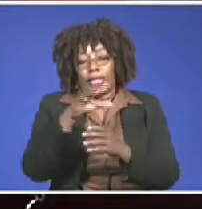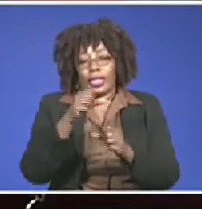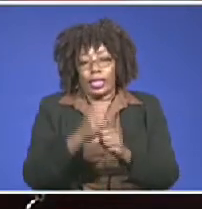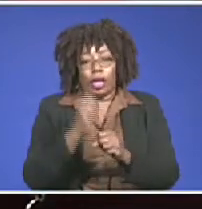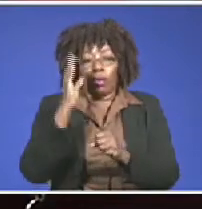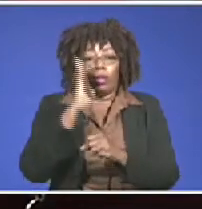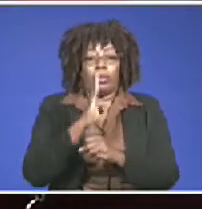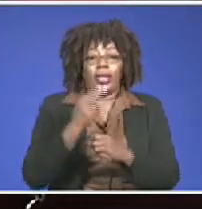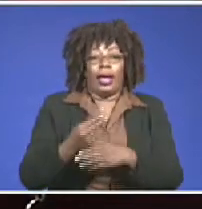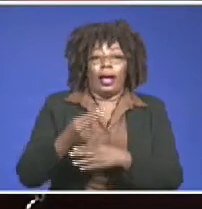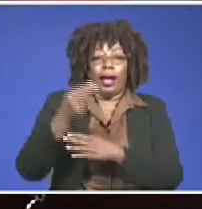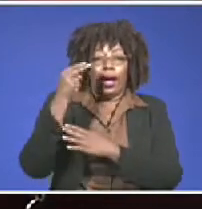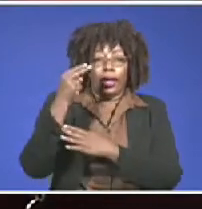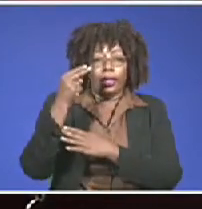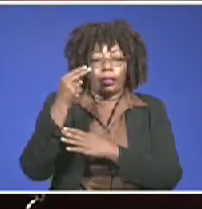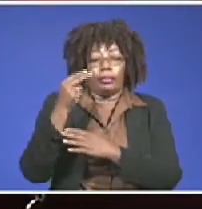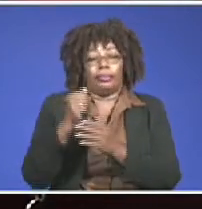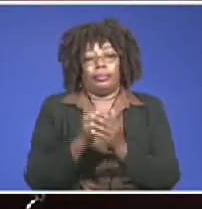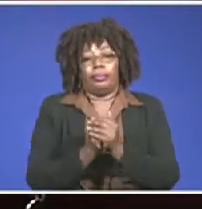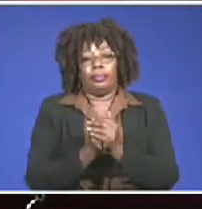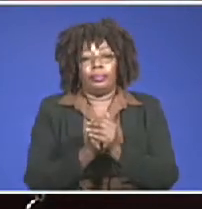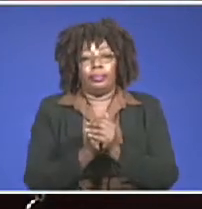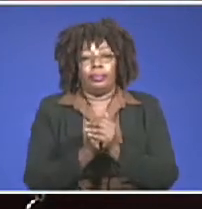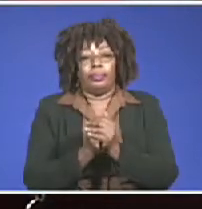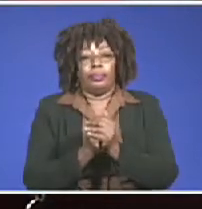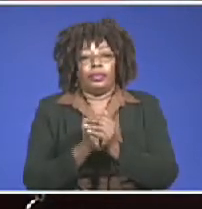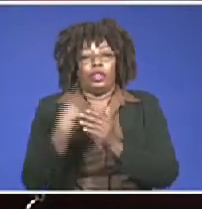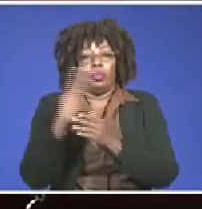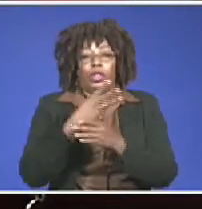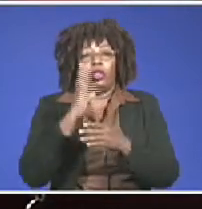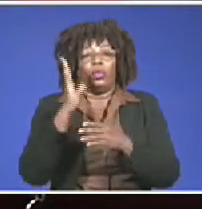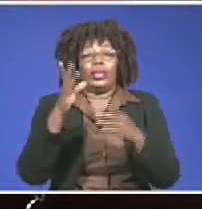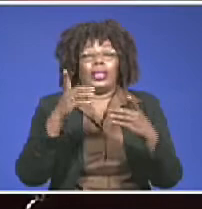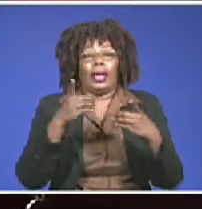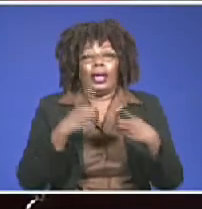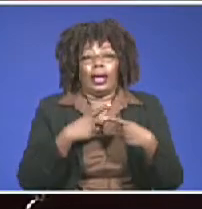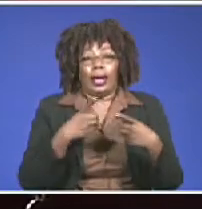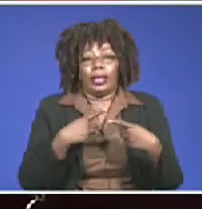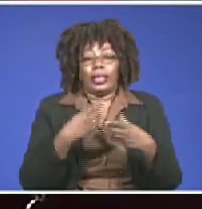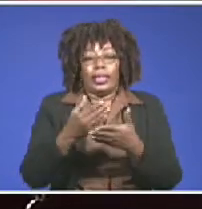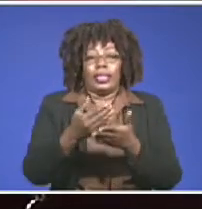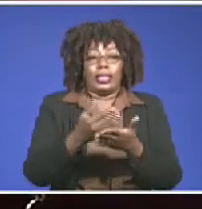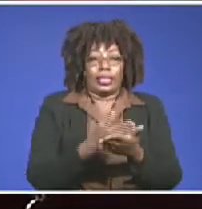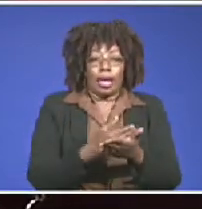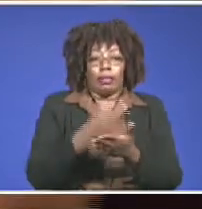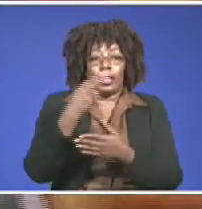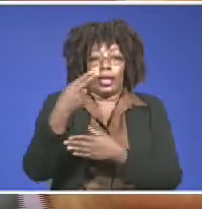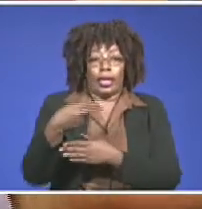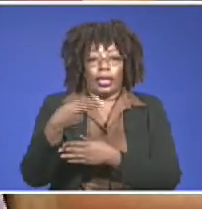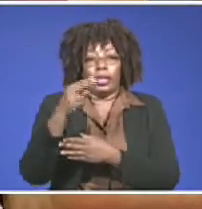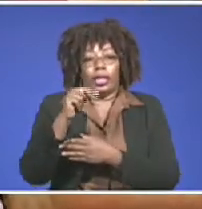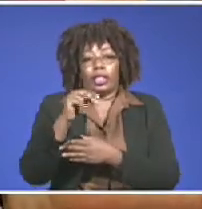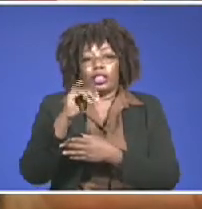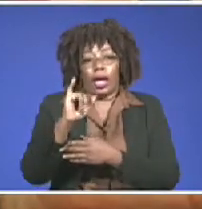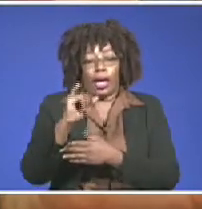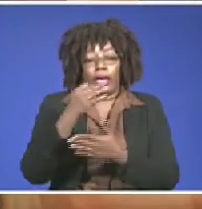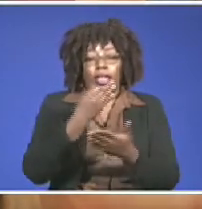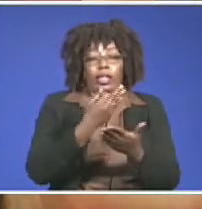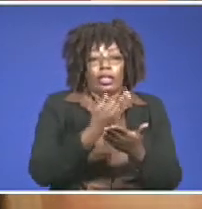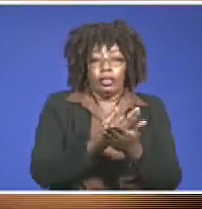higher, potentially. We would have had to use some of the NHI-designated